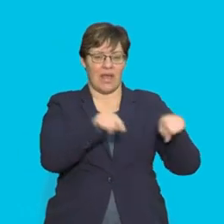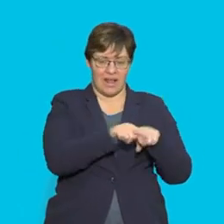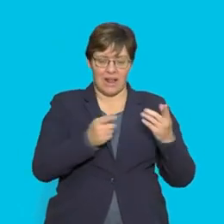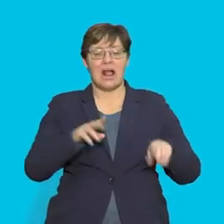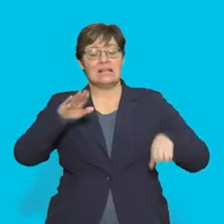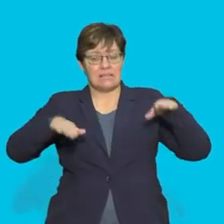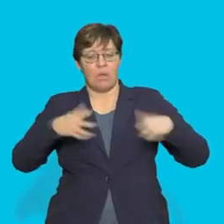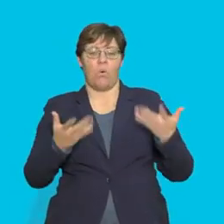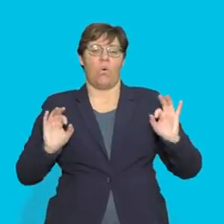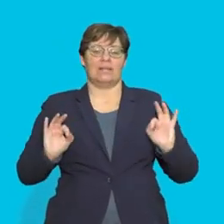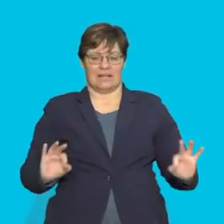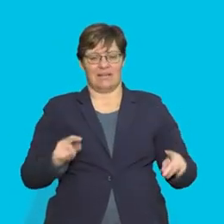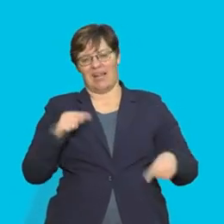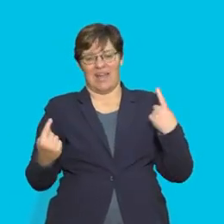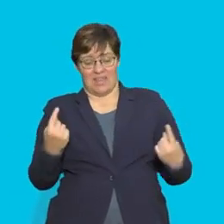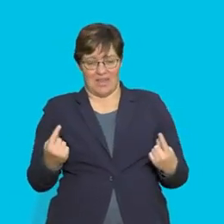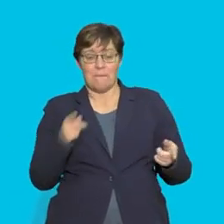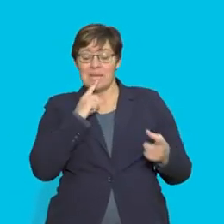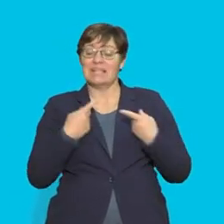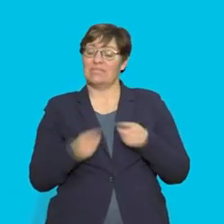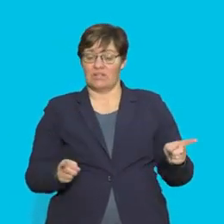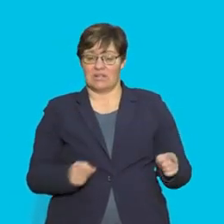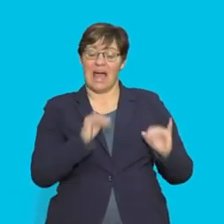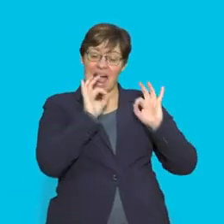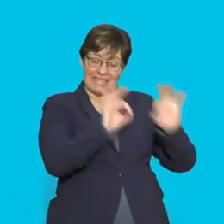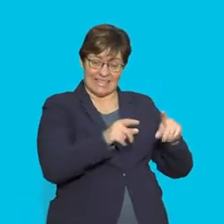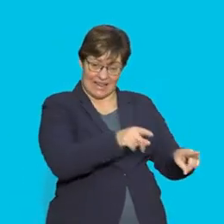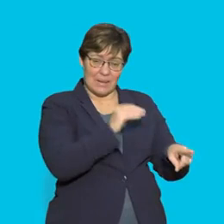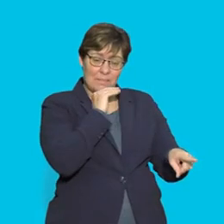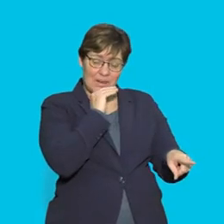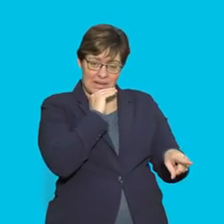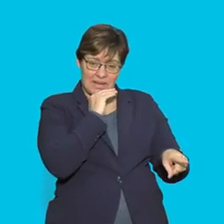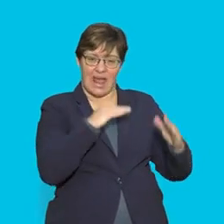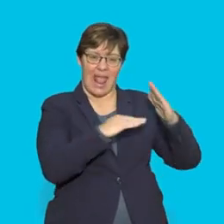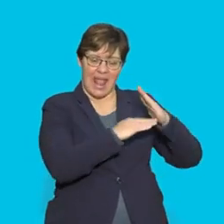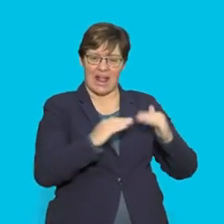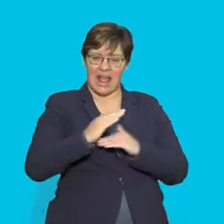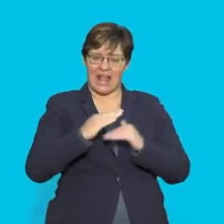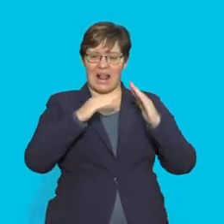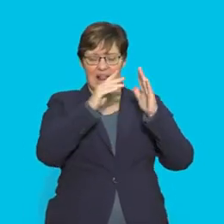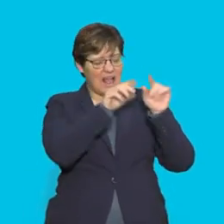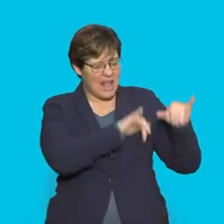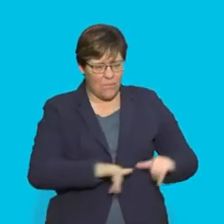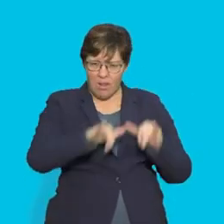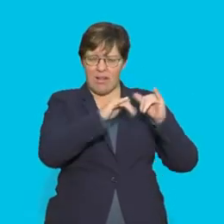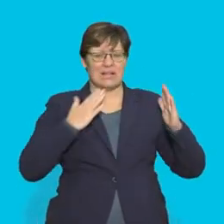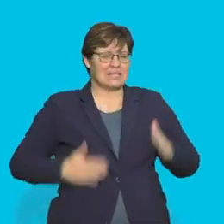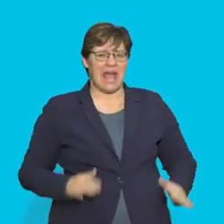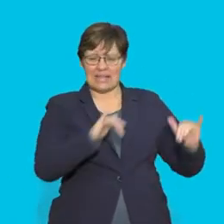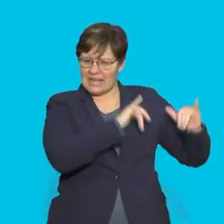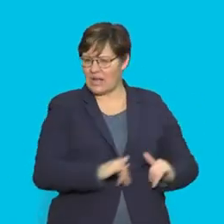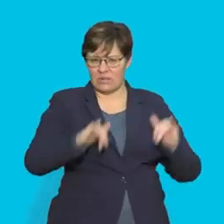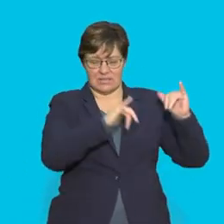similar or they can be identical. There's a difference. The identical means angles are equal, sides are